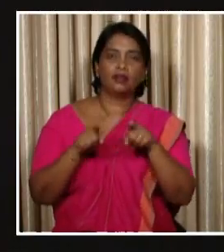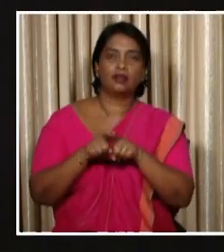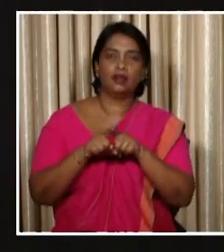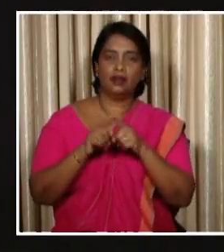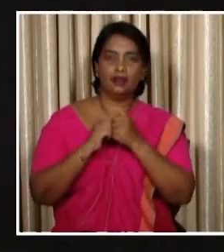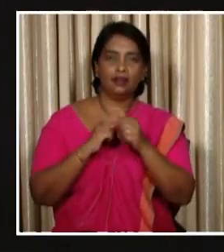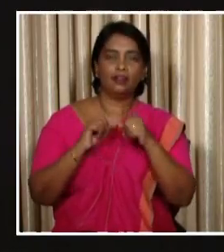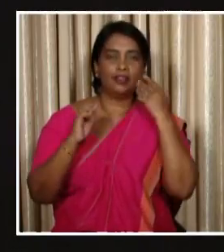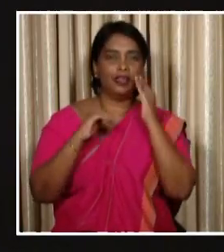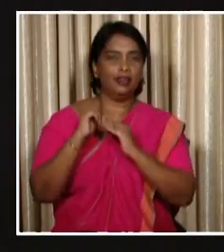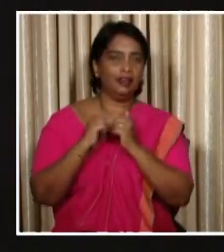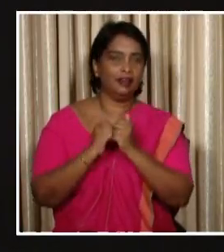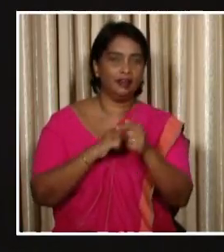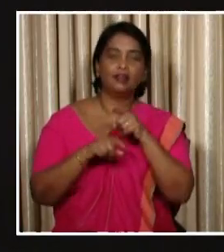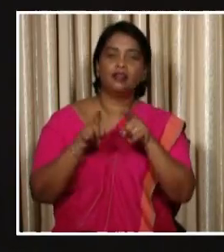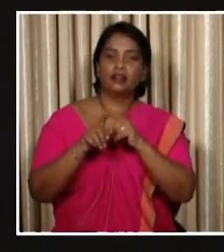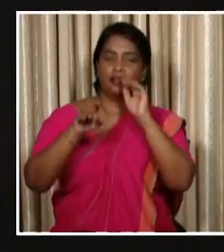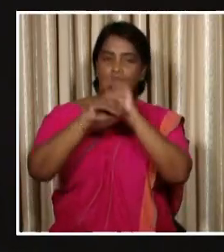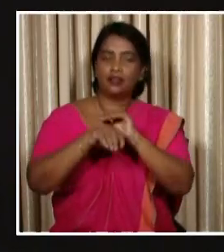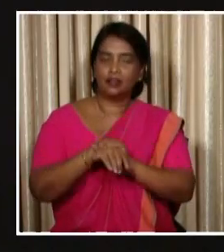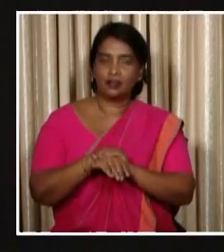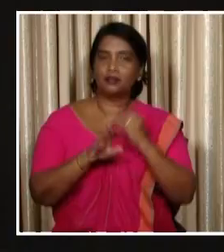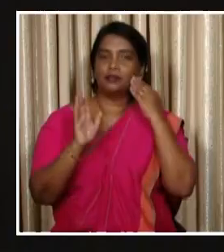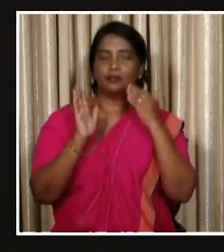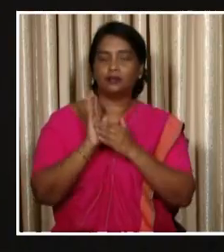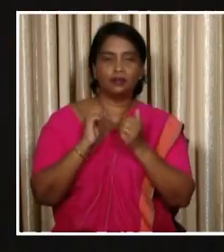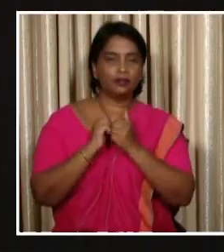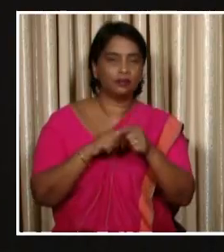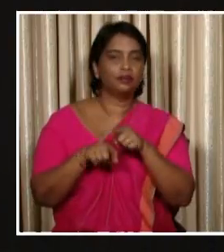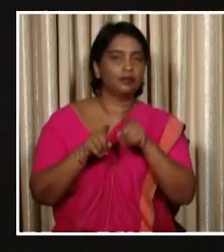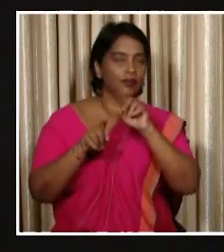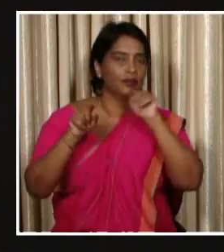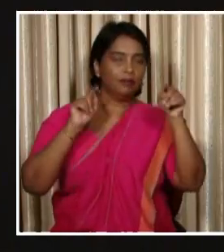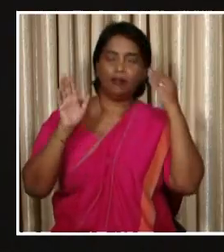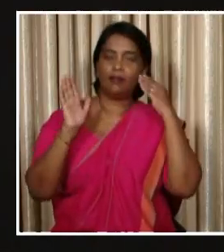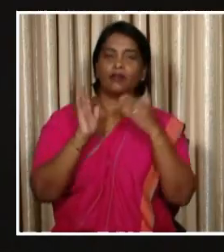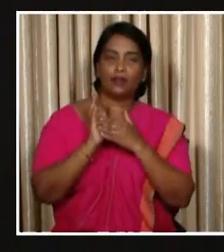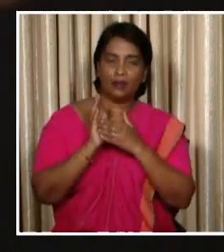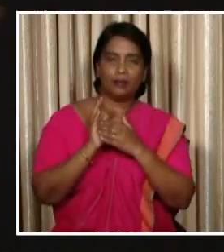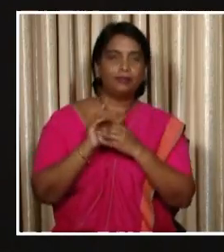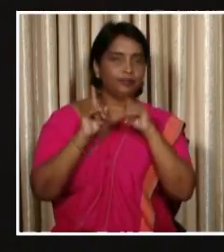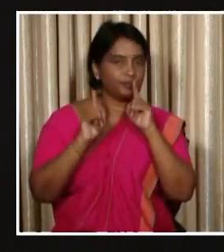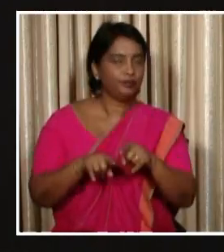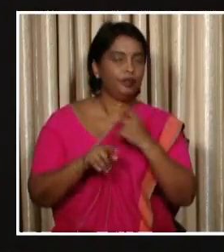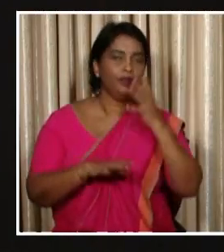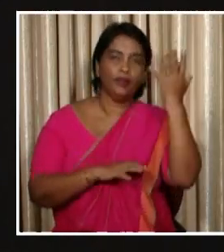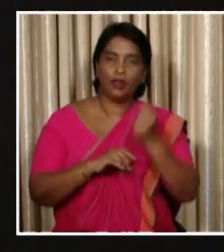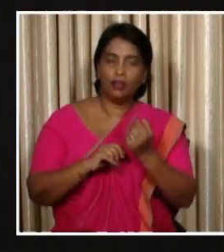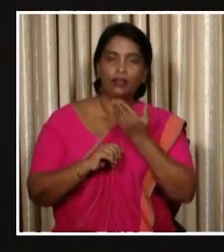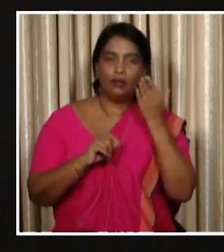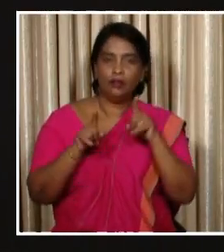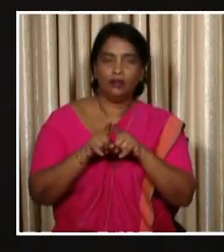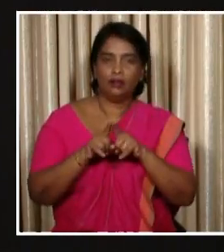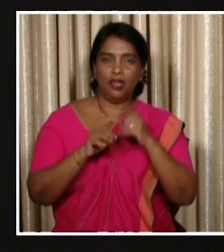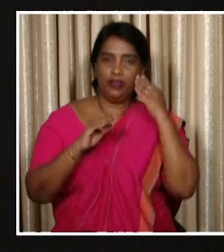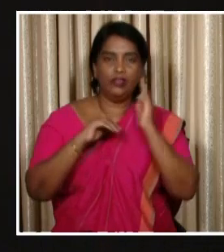We identified locations and sites where we can invite investors to come and take part in this journey, in